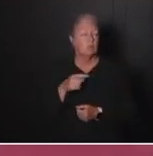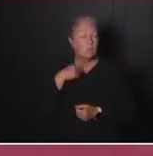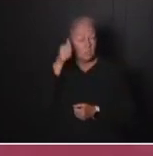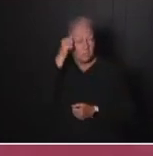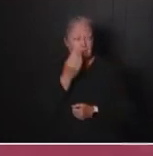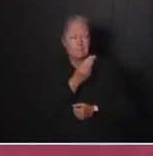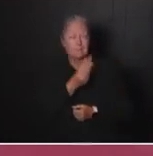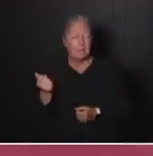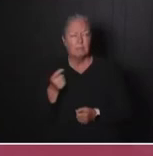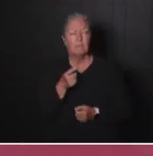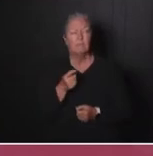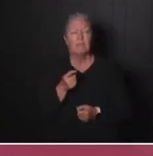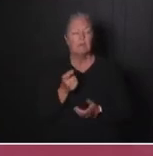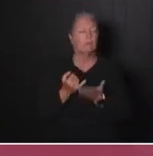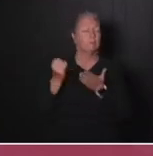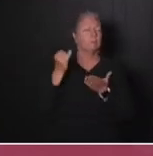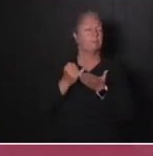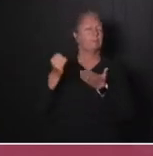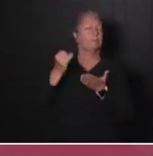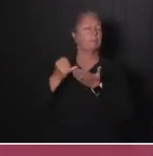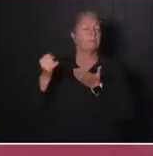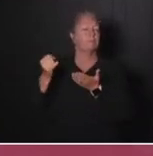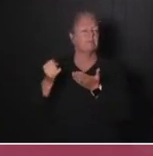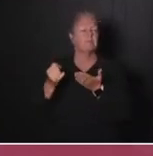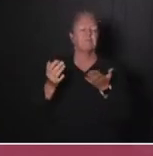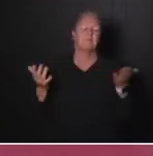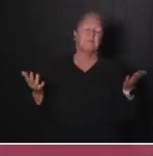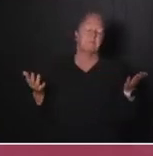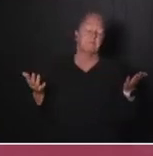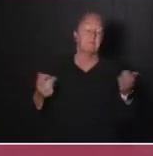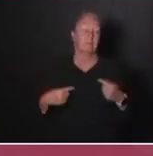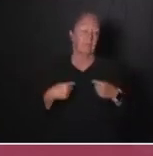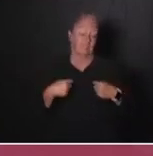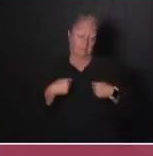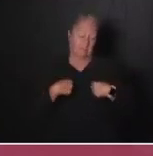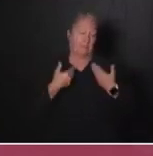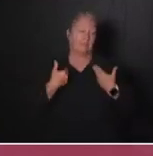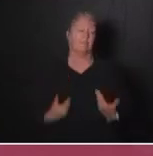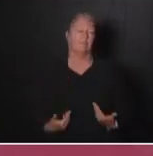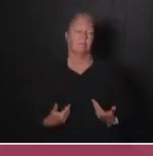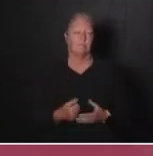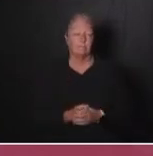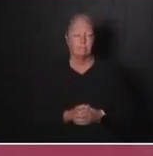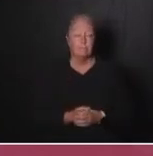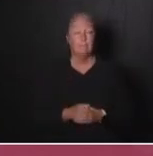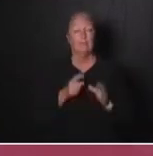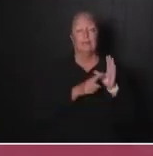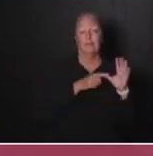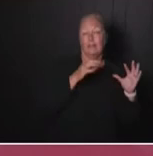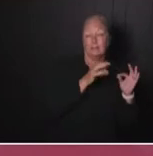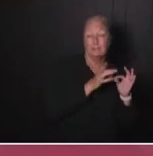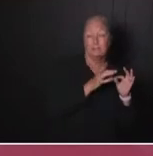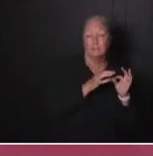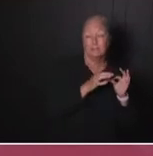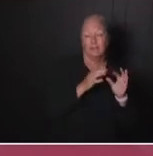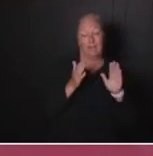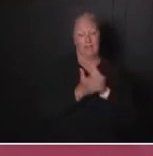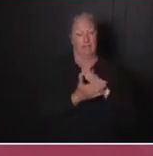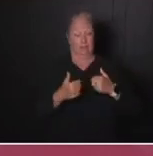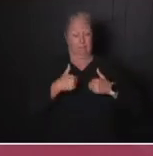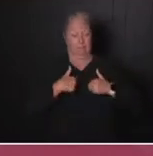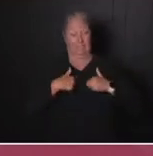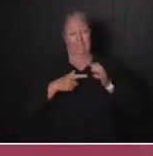people who were critical of this, but that's just who I am. What Labor, under my leadership,